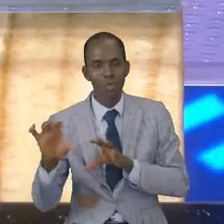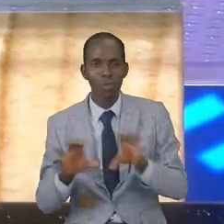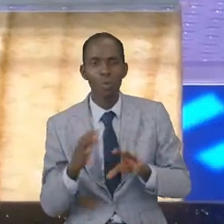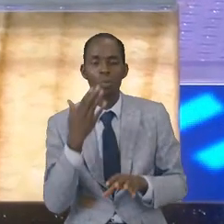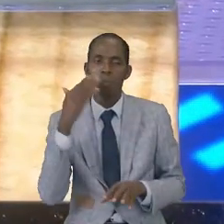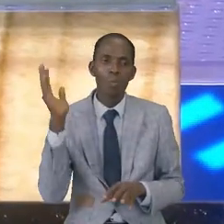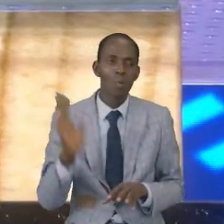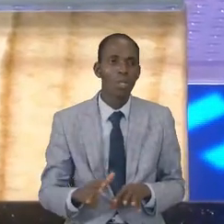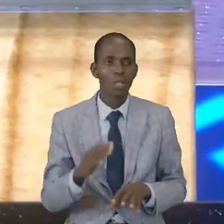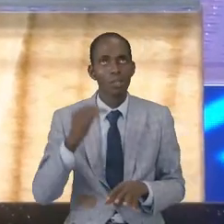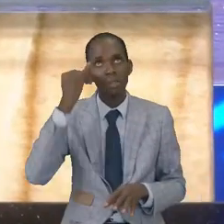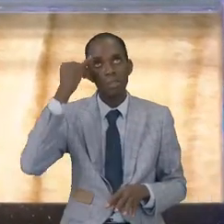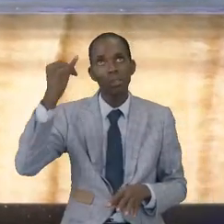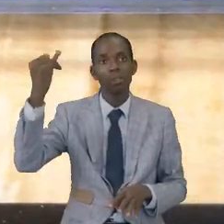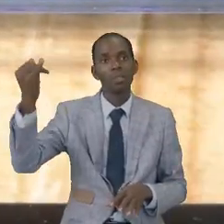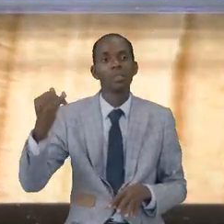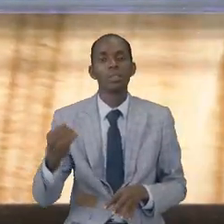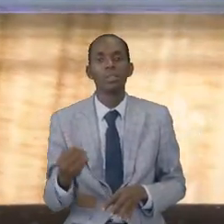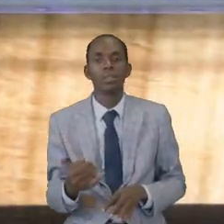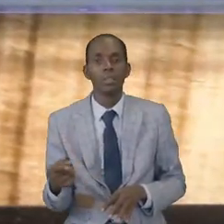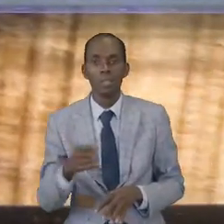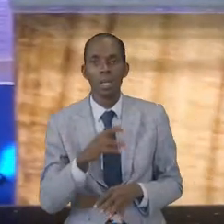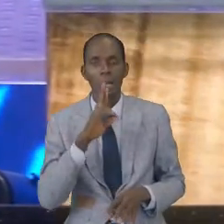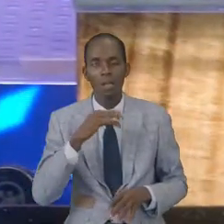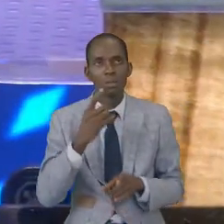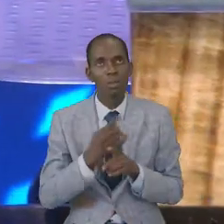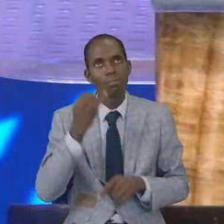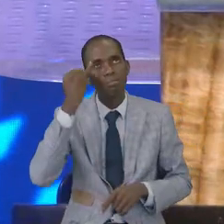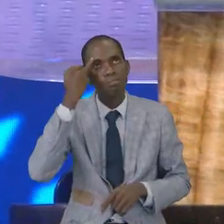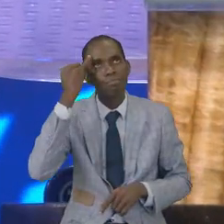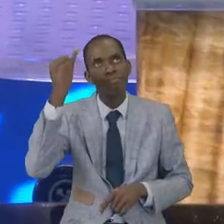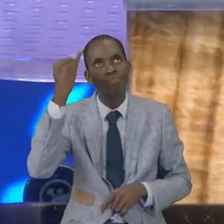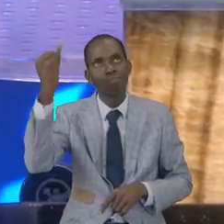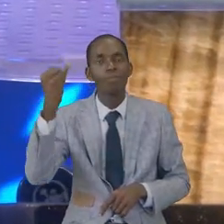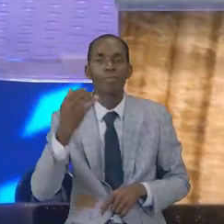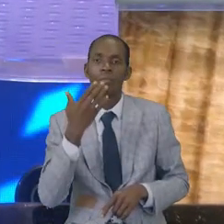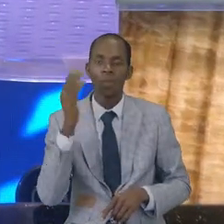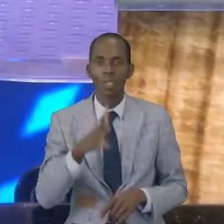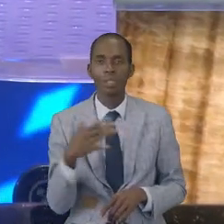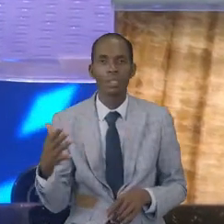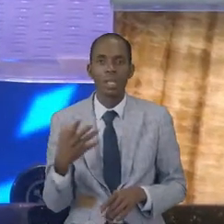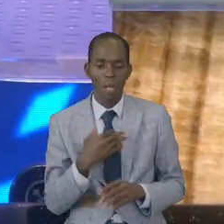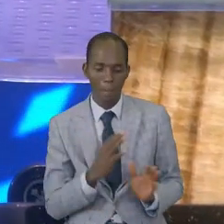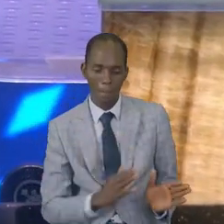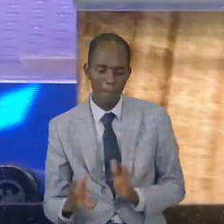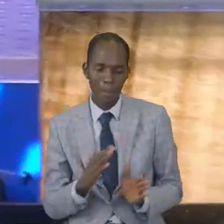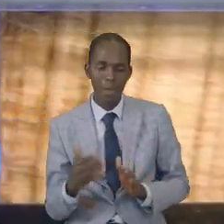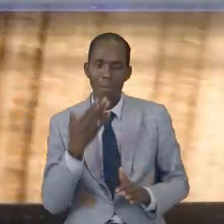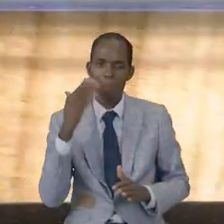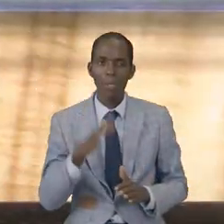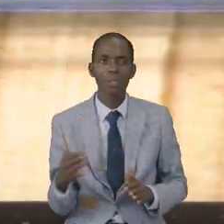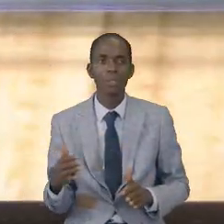wicked imagination. They are dreaming, they are imagining evil things, and they devise wicked